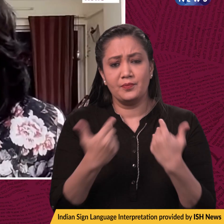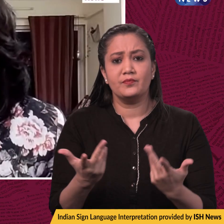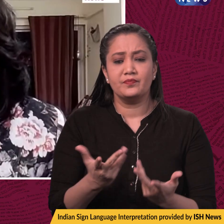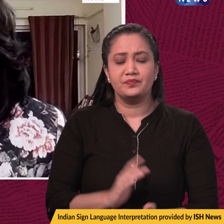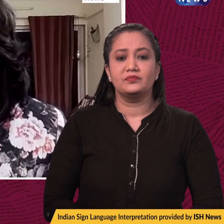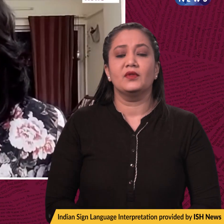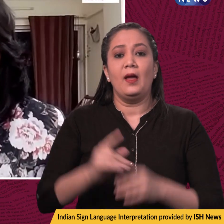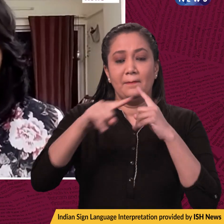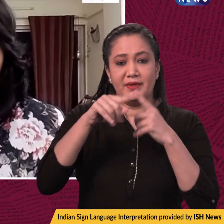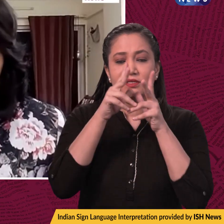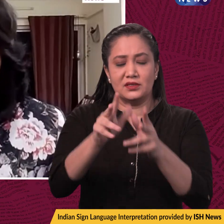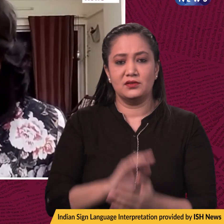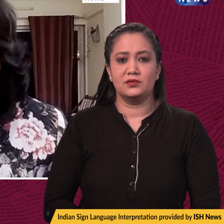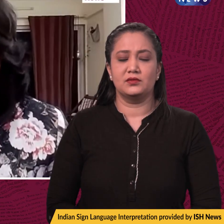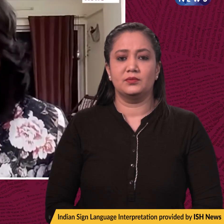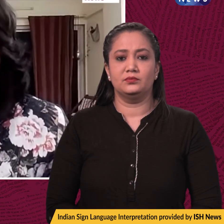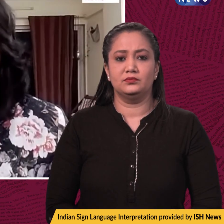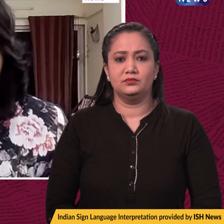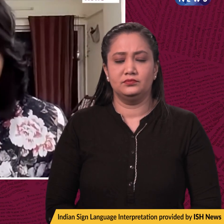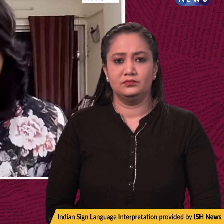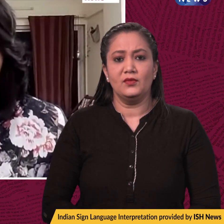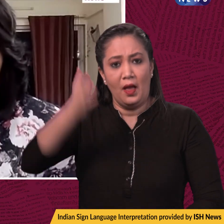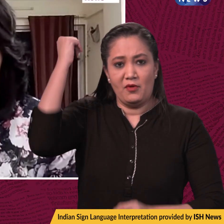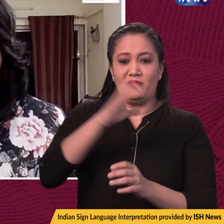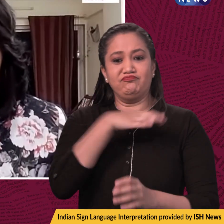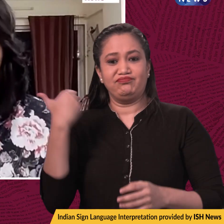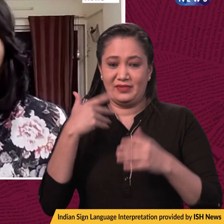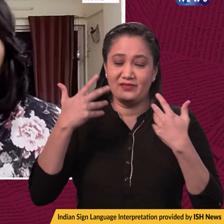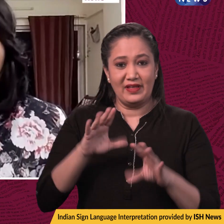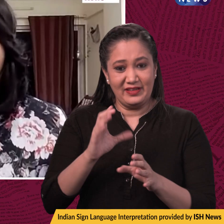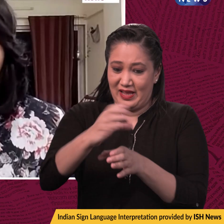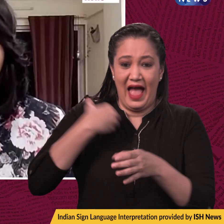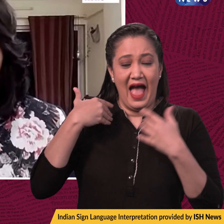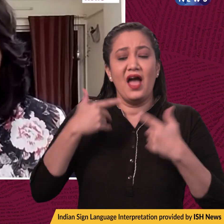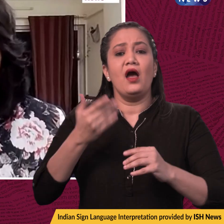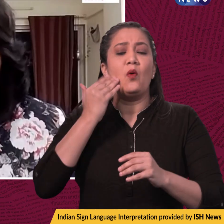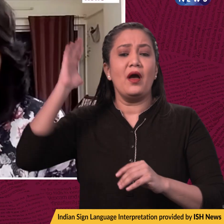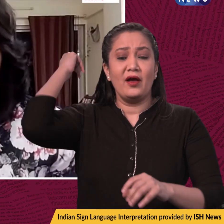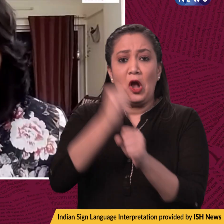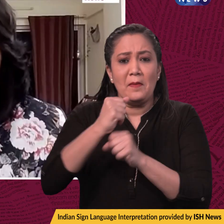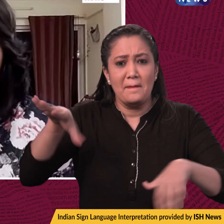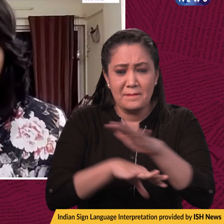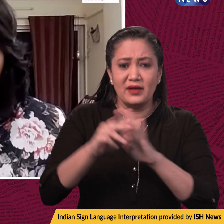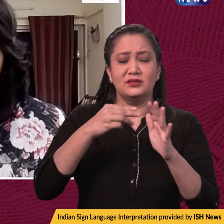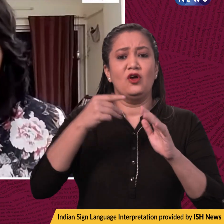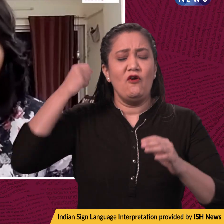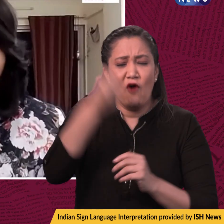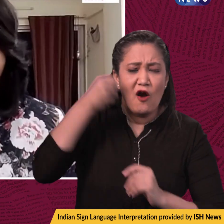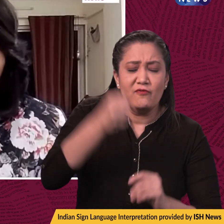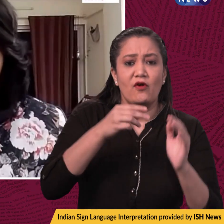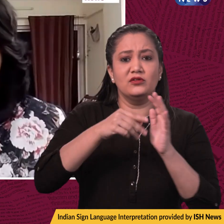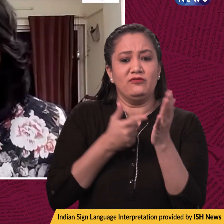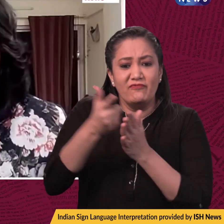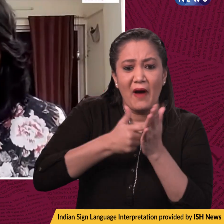he tweeted in the meantime saying, and I quote, the last time I got suspended from Rajya Sabha was when government was bulldozing